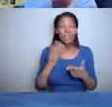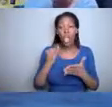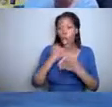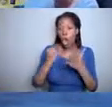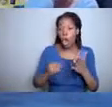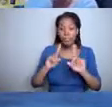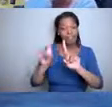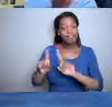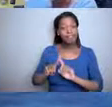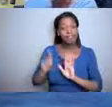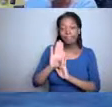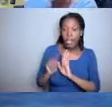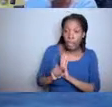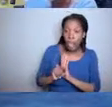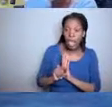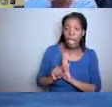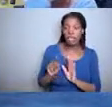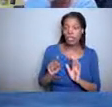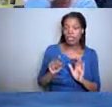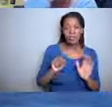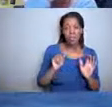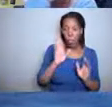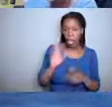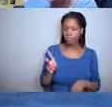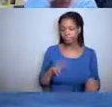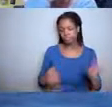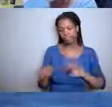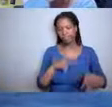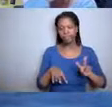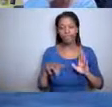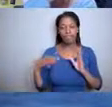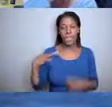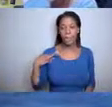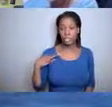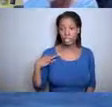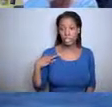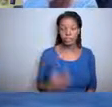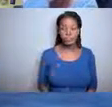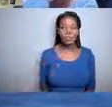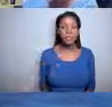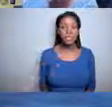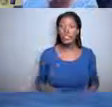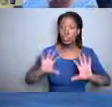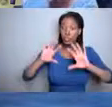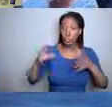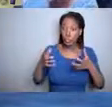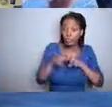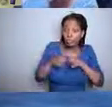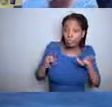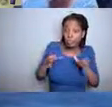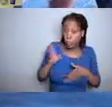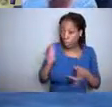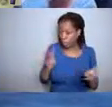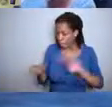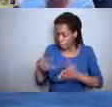that it will be taking a look at these applications and then ultimately the panel will be selecting and making their choice based on the ability